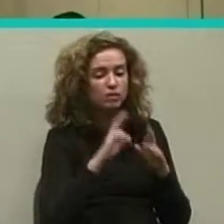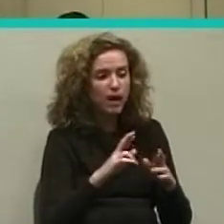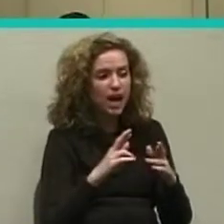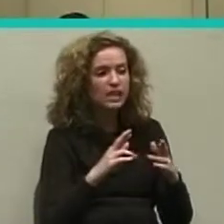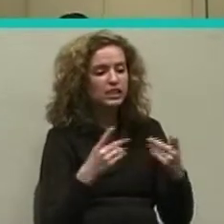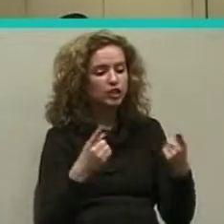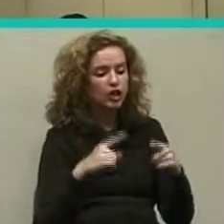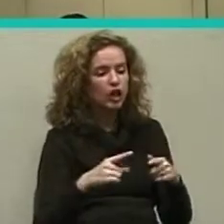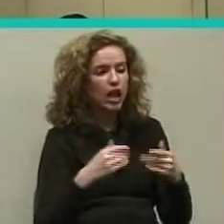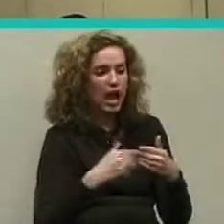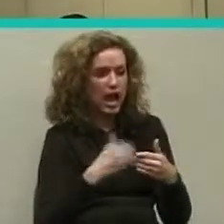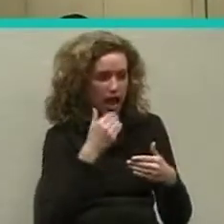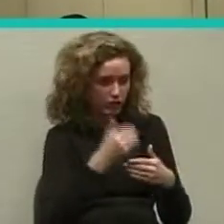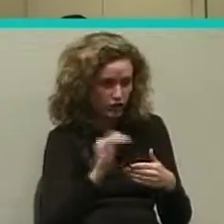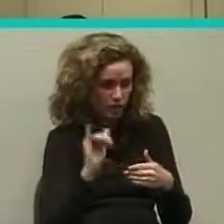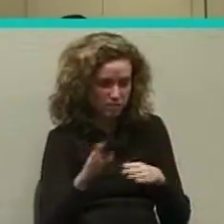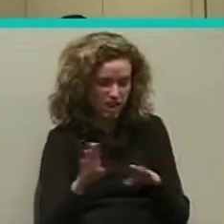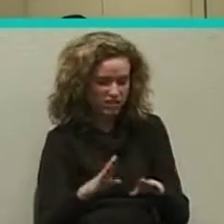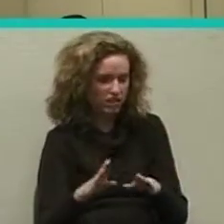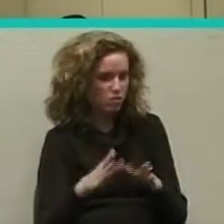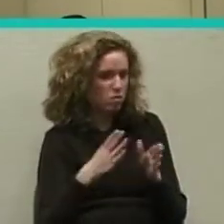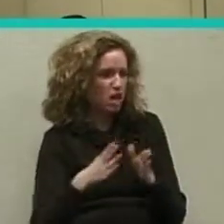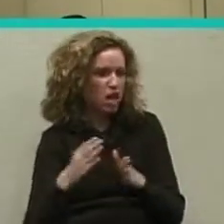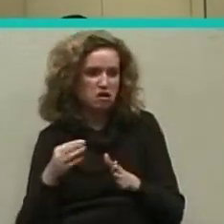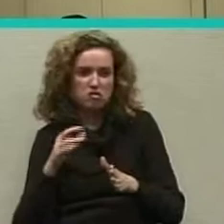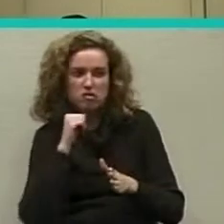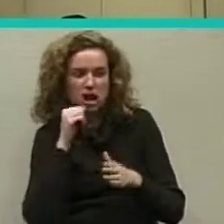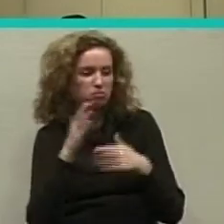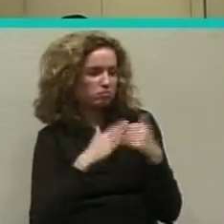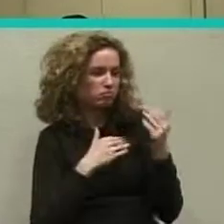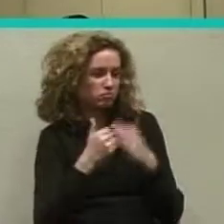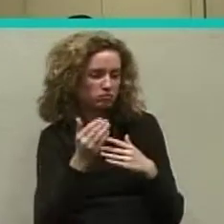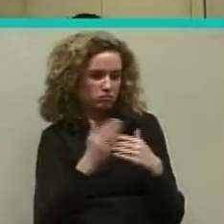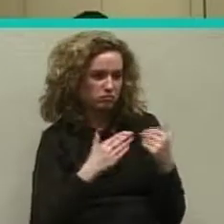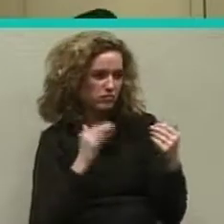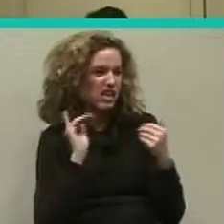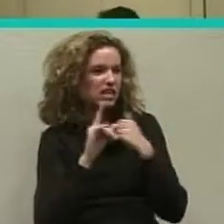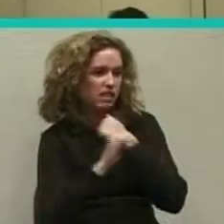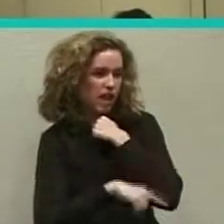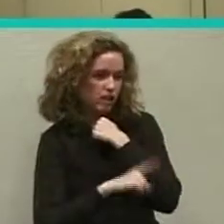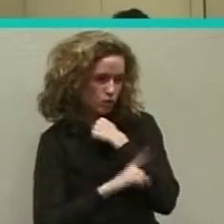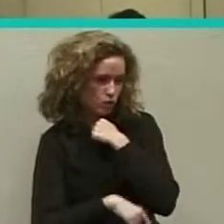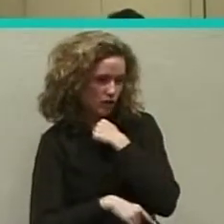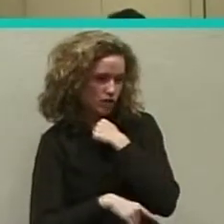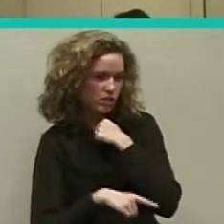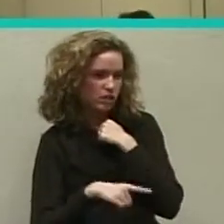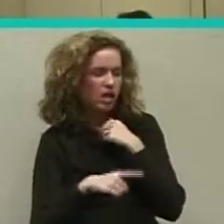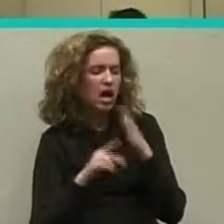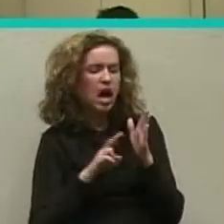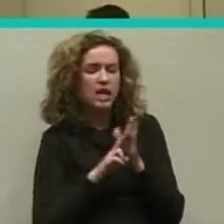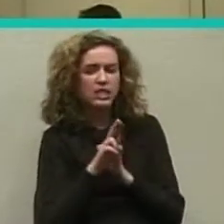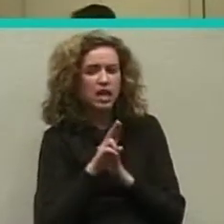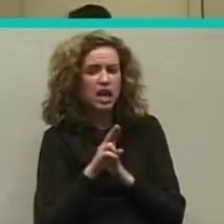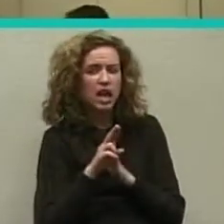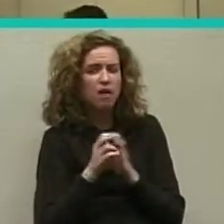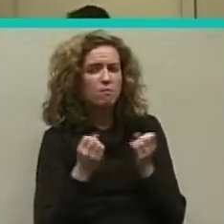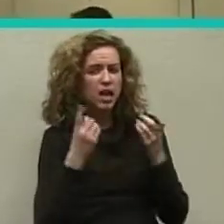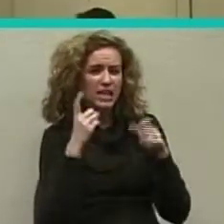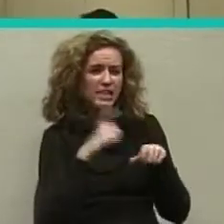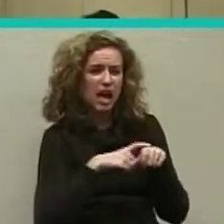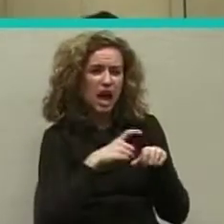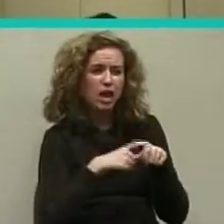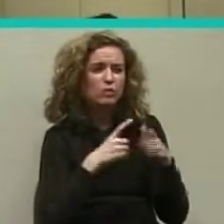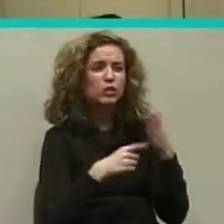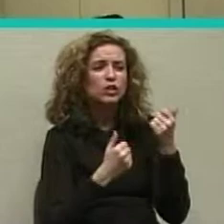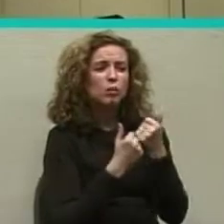upon this behavior, whether it was planned or not planned. That was the consequence. Because quite frankly, many of the times, the things that actually support the behavior are